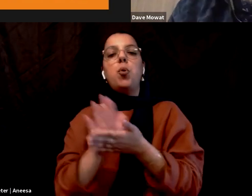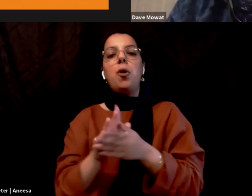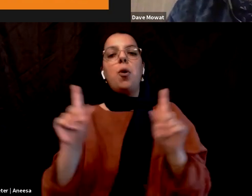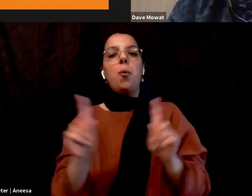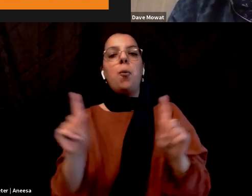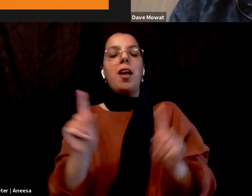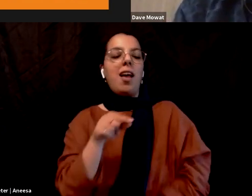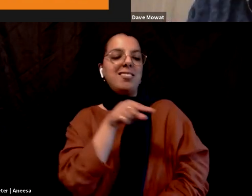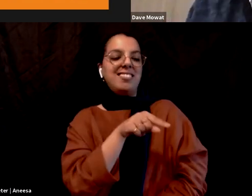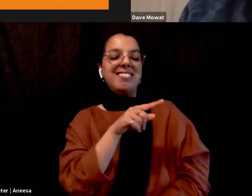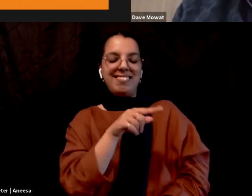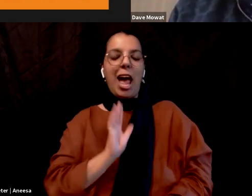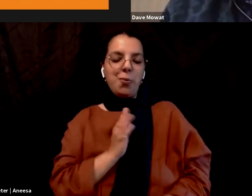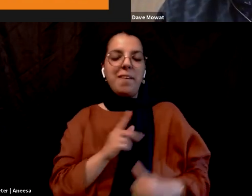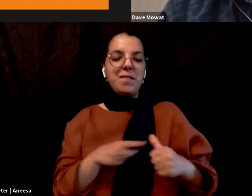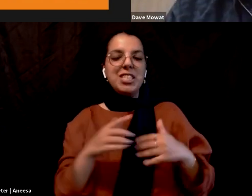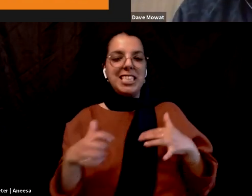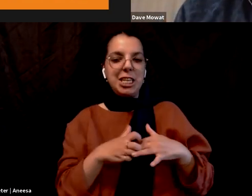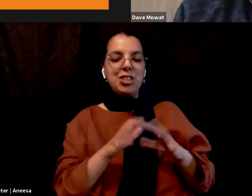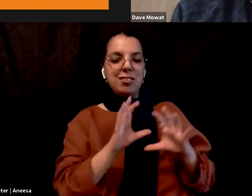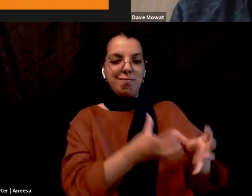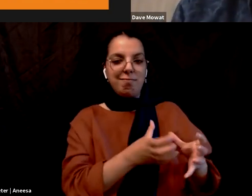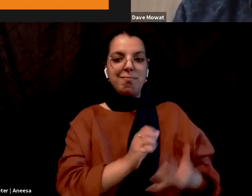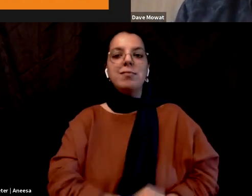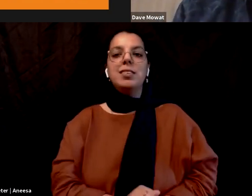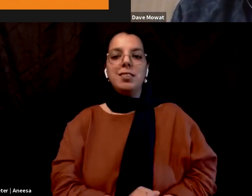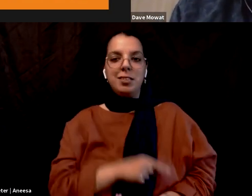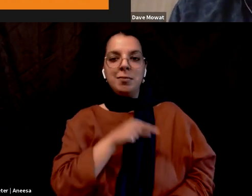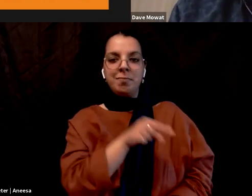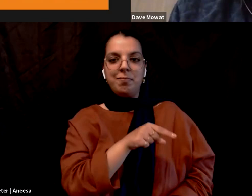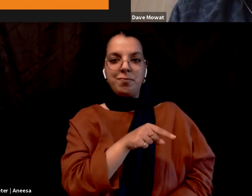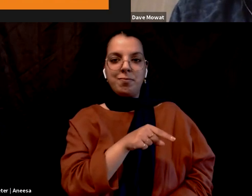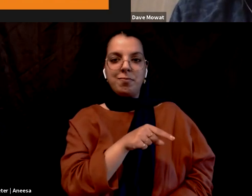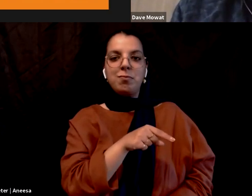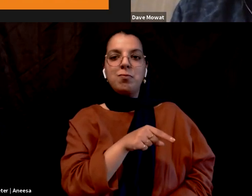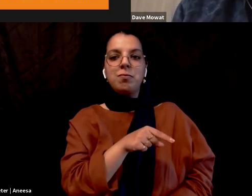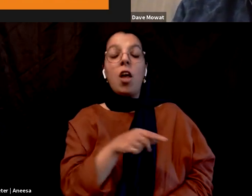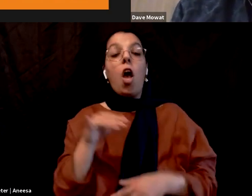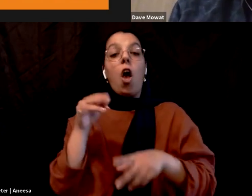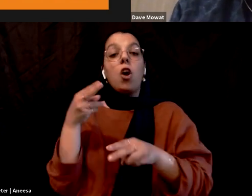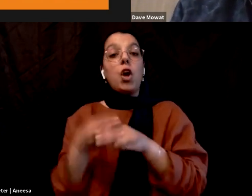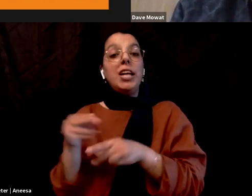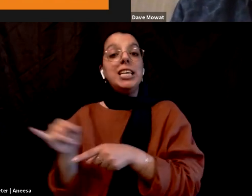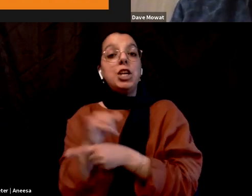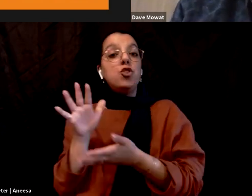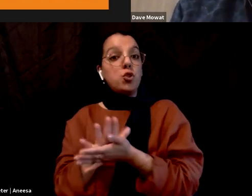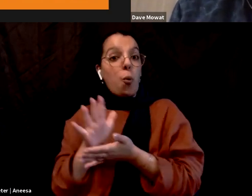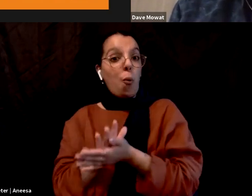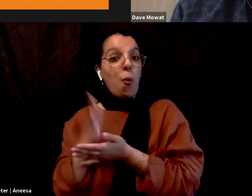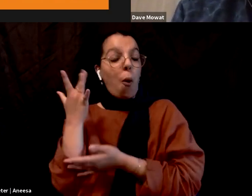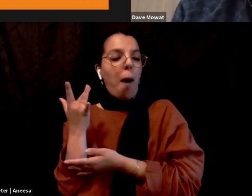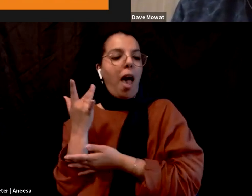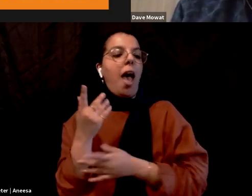Egerton Ryerson is the reason why they were called industrial schools. It was his report